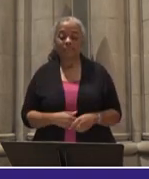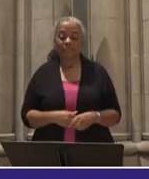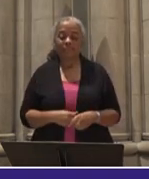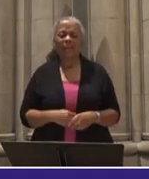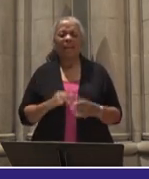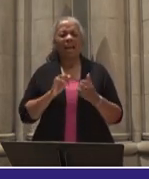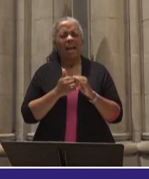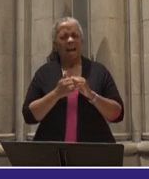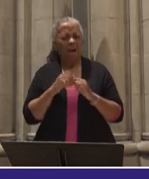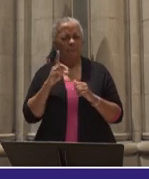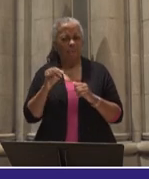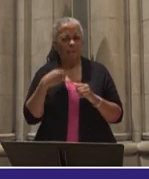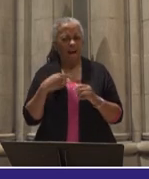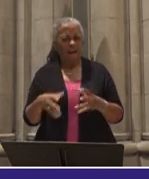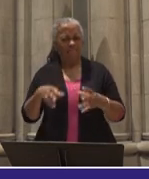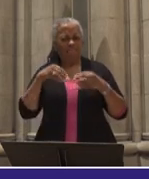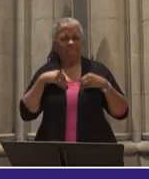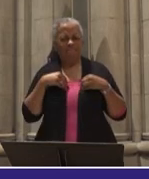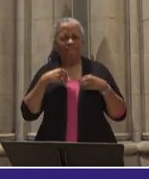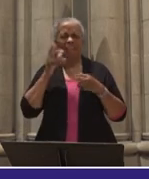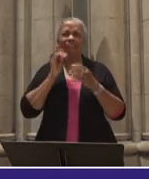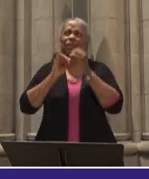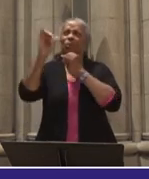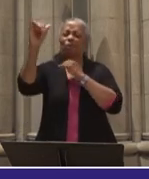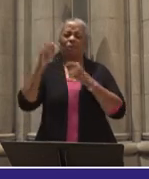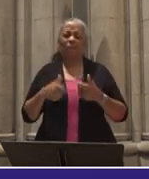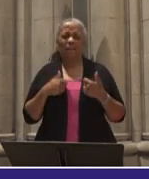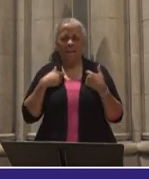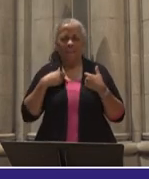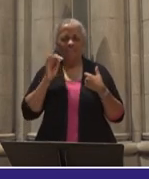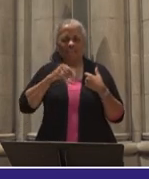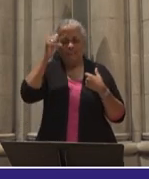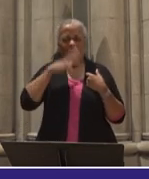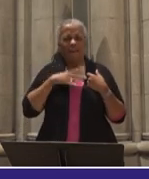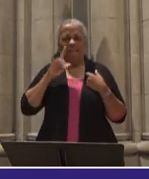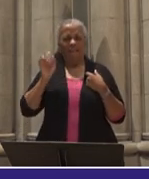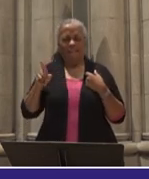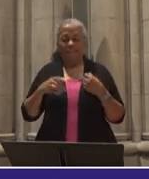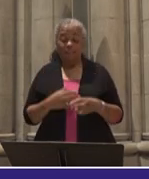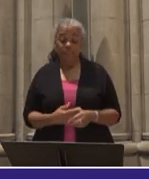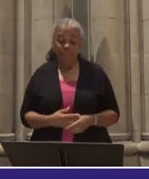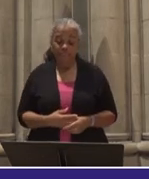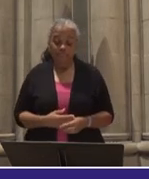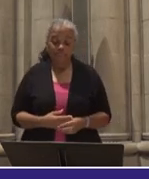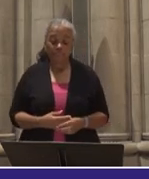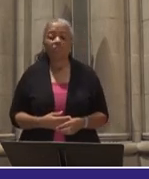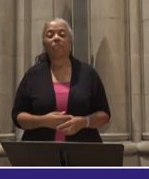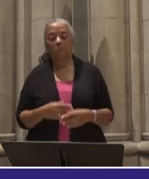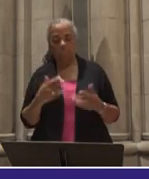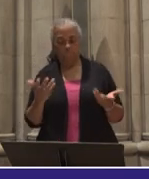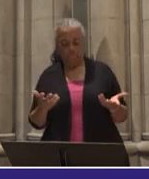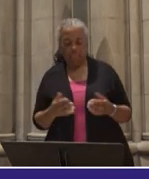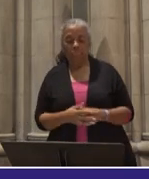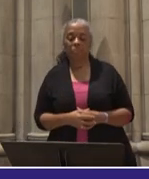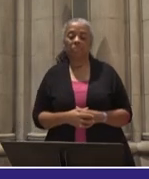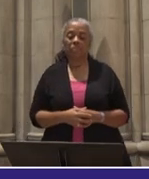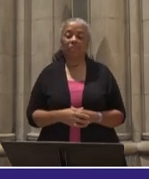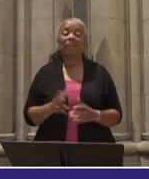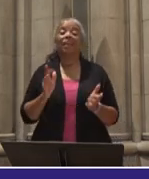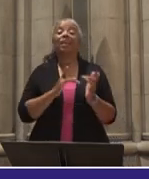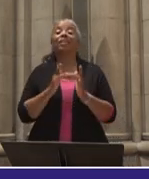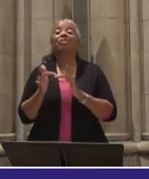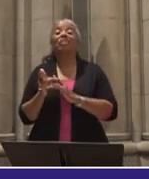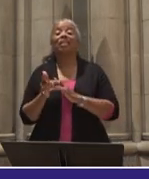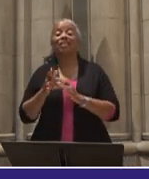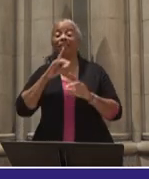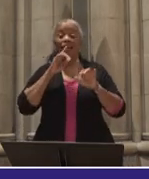How do I inherit eternal life? The man asked. As it turns out, Jesus'